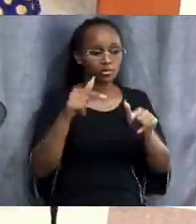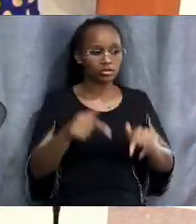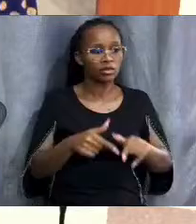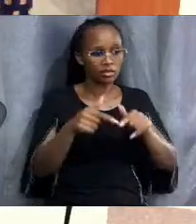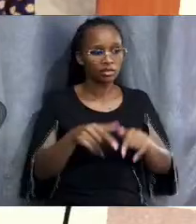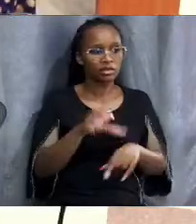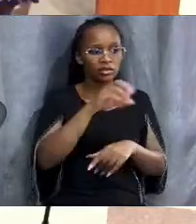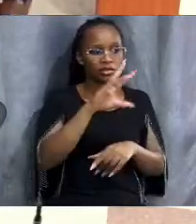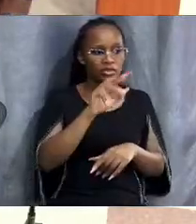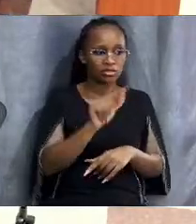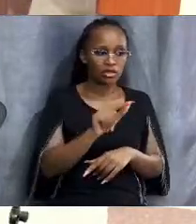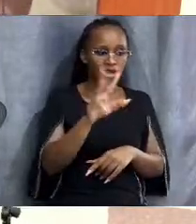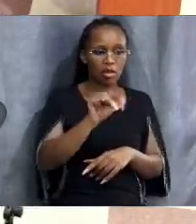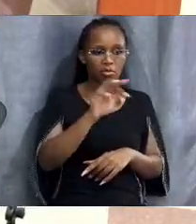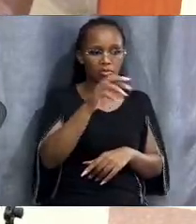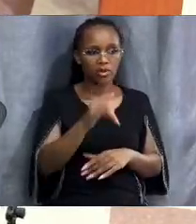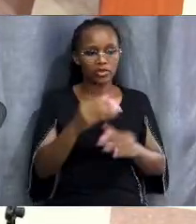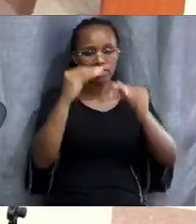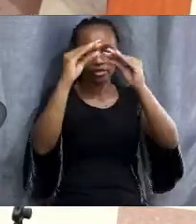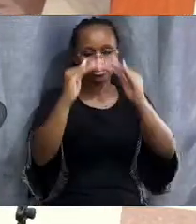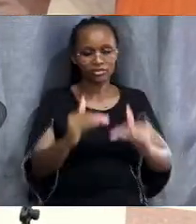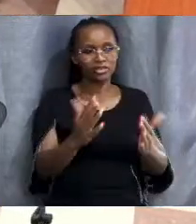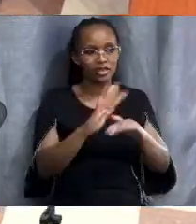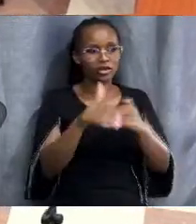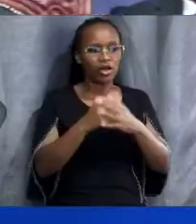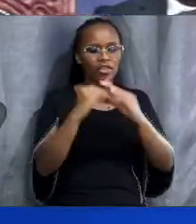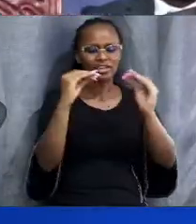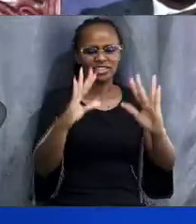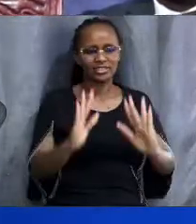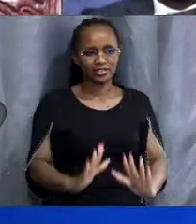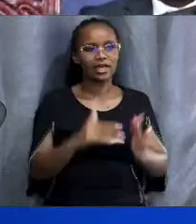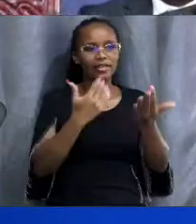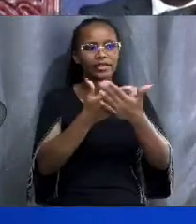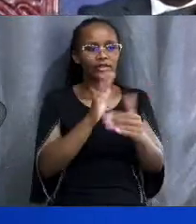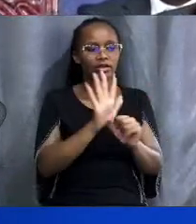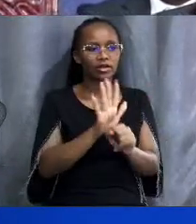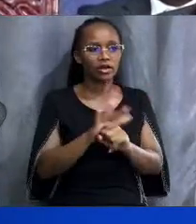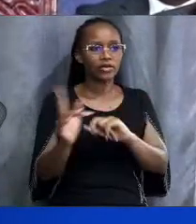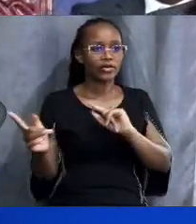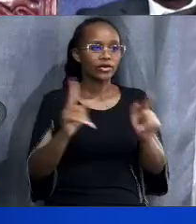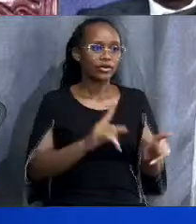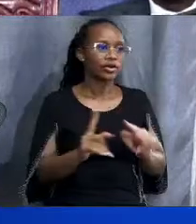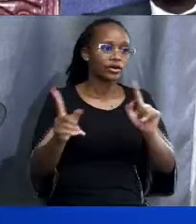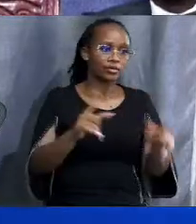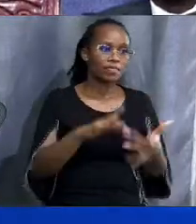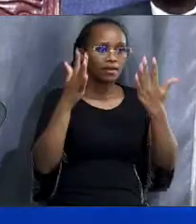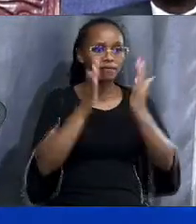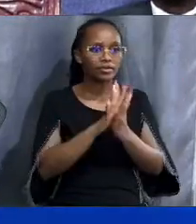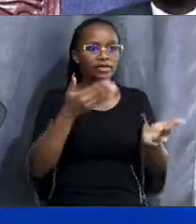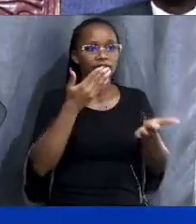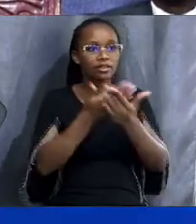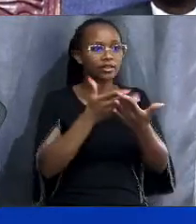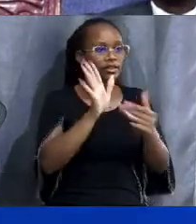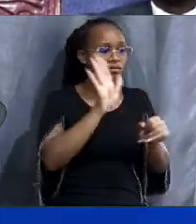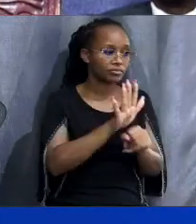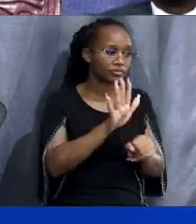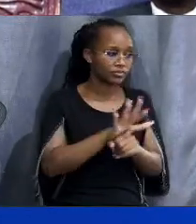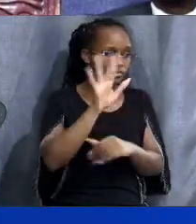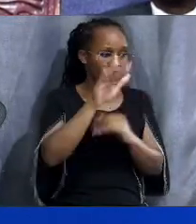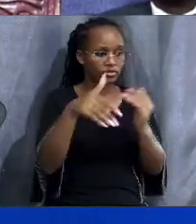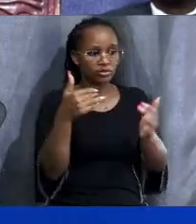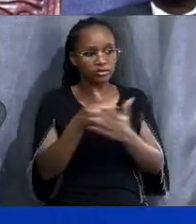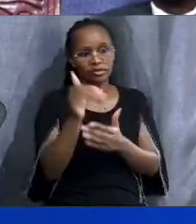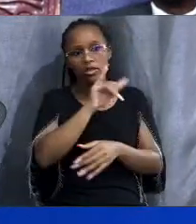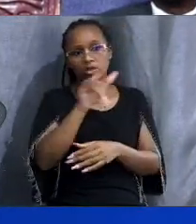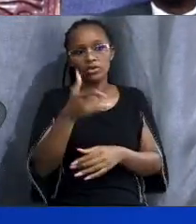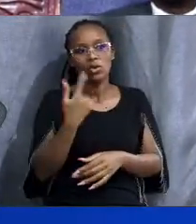Mary's, the pupils and the teachers, asanteni sana kwa kuja. Tunasema ni asanti kwa wale